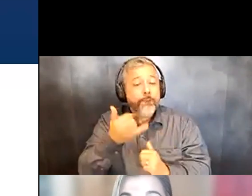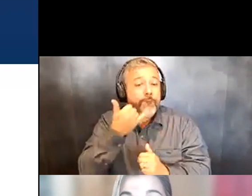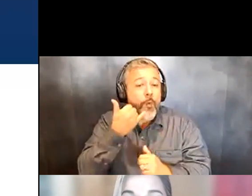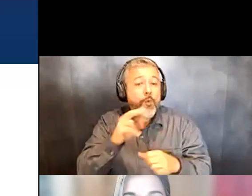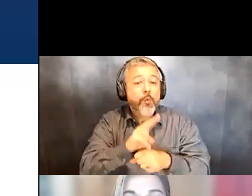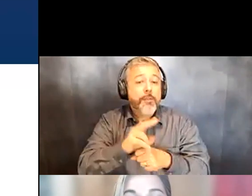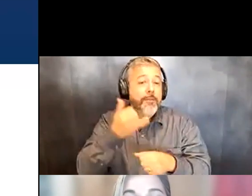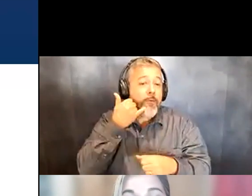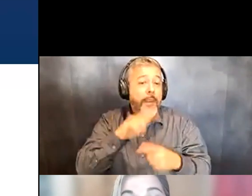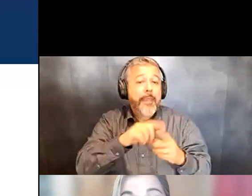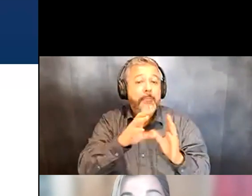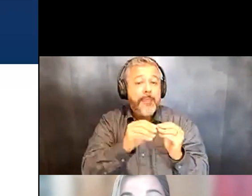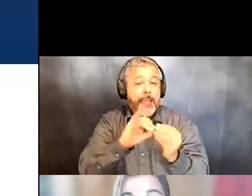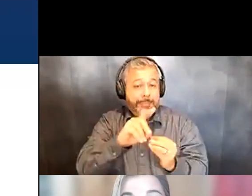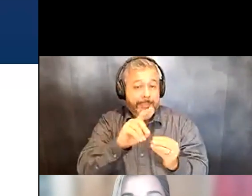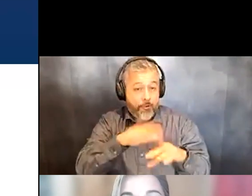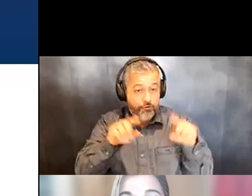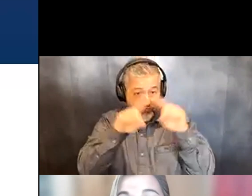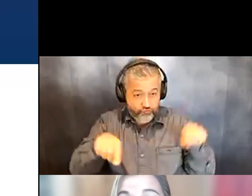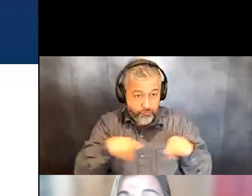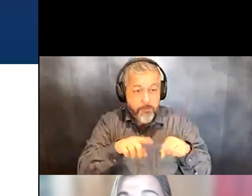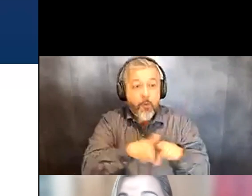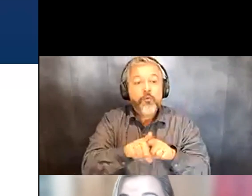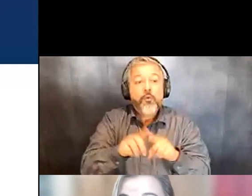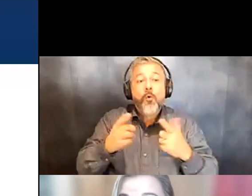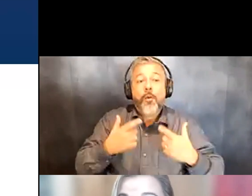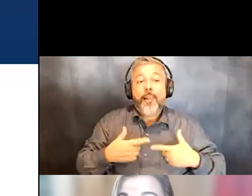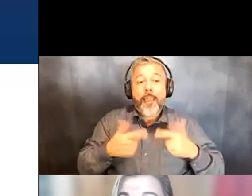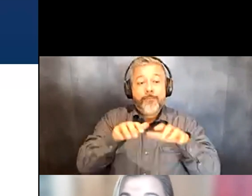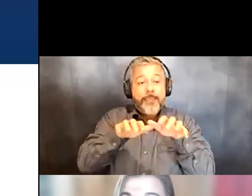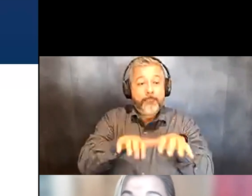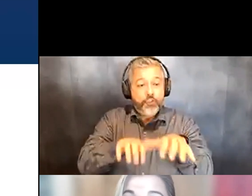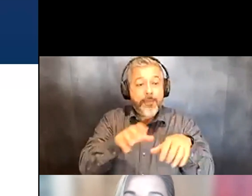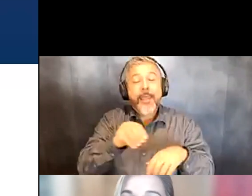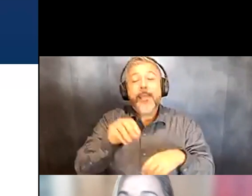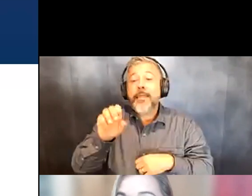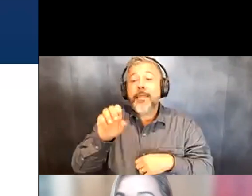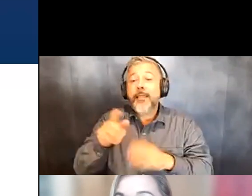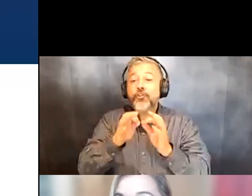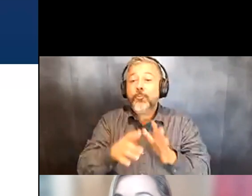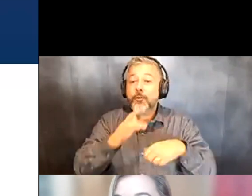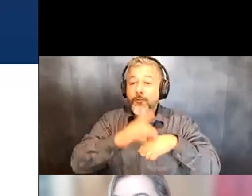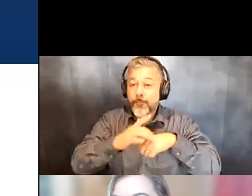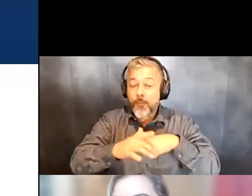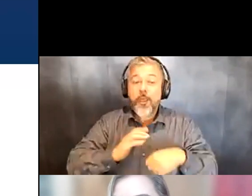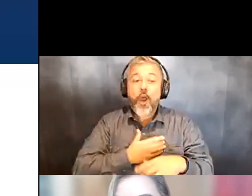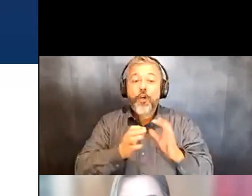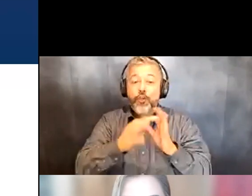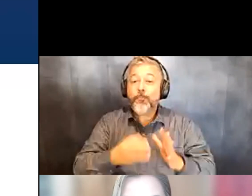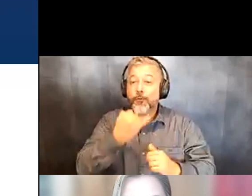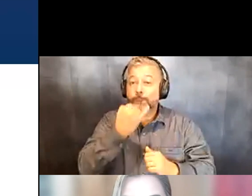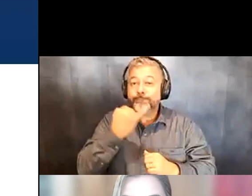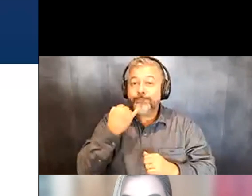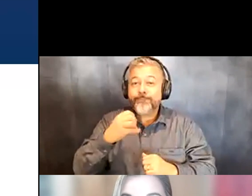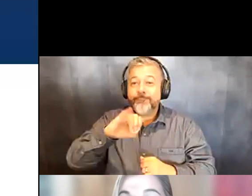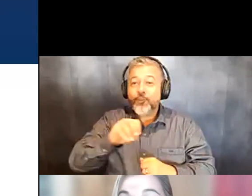your screen. Live captioning as well as American Sign Language is available. Our sign language interpreter, Jessie, should